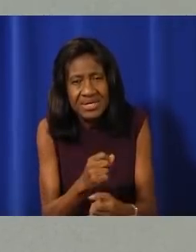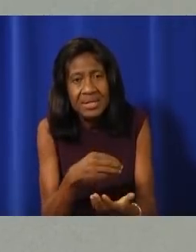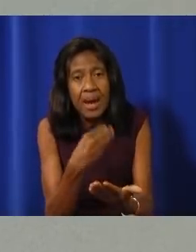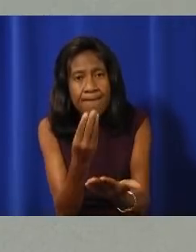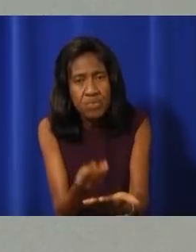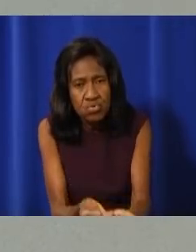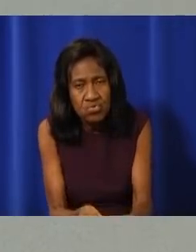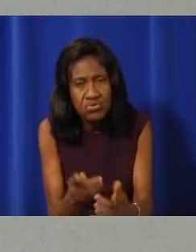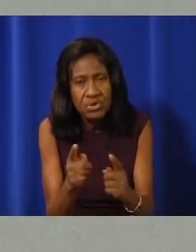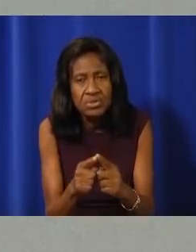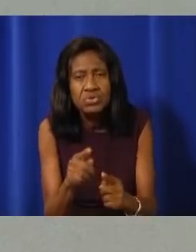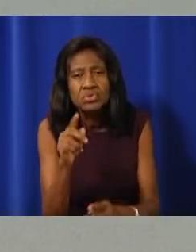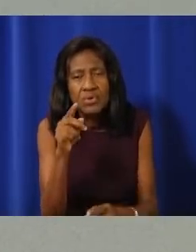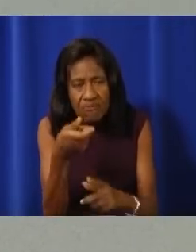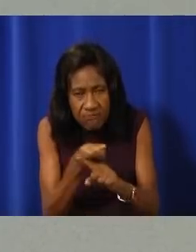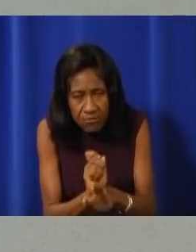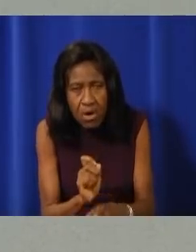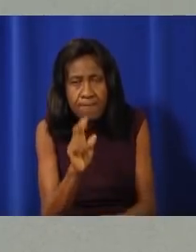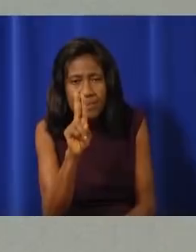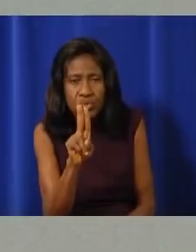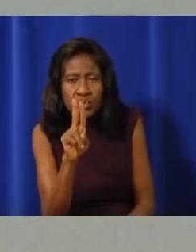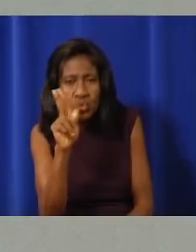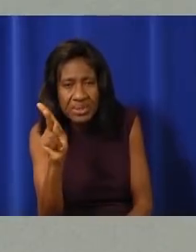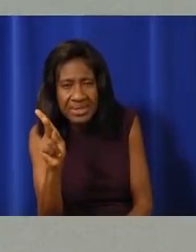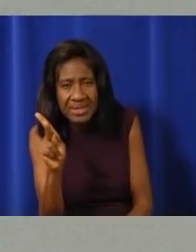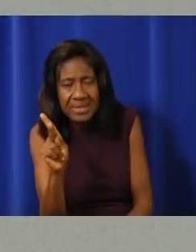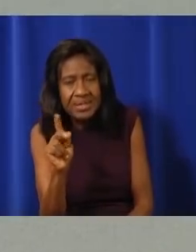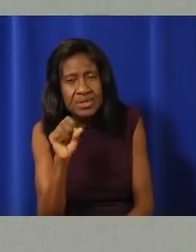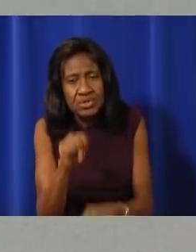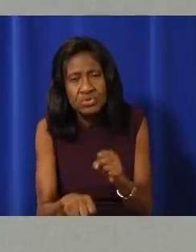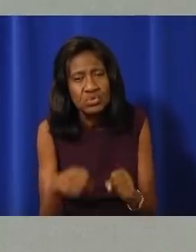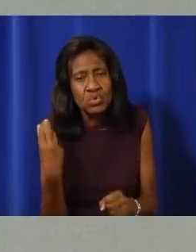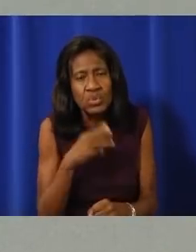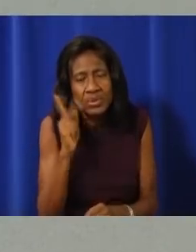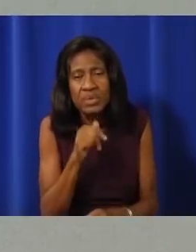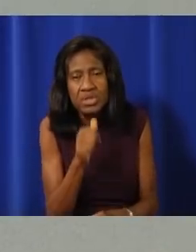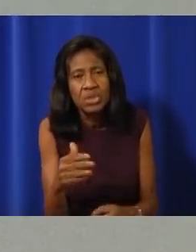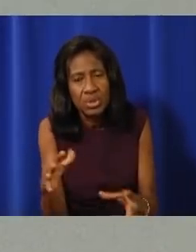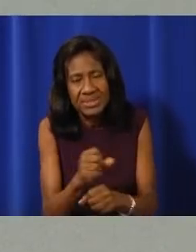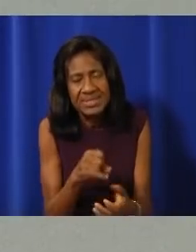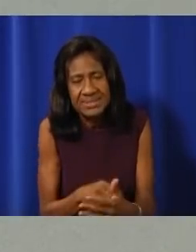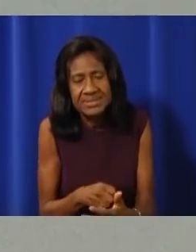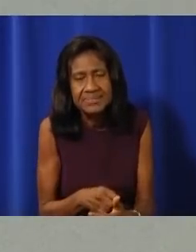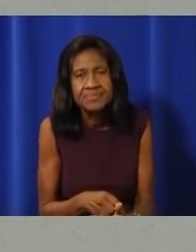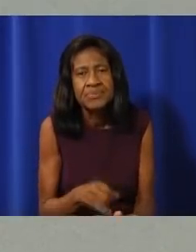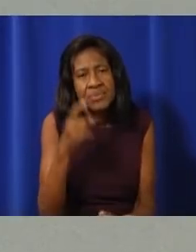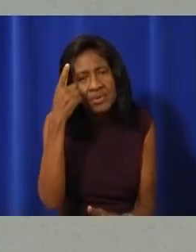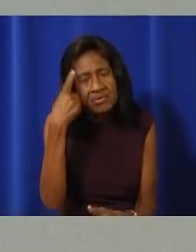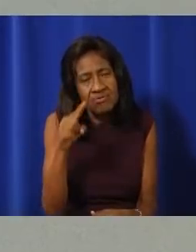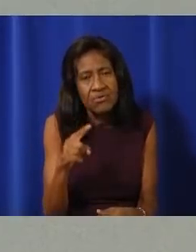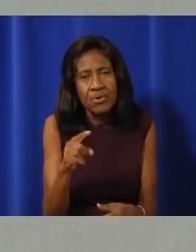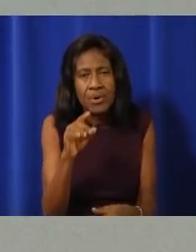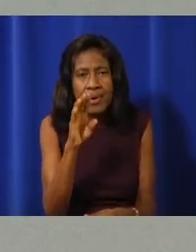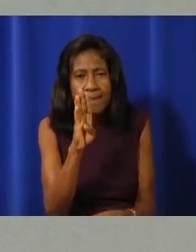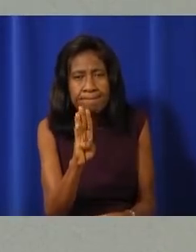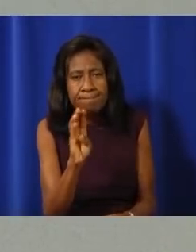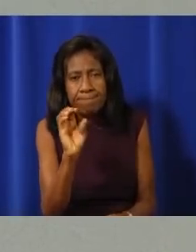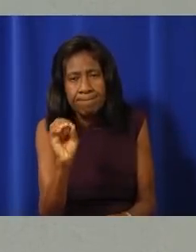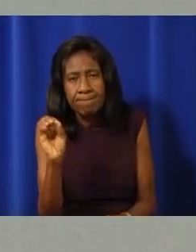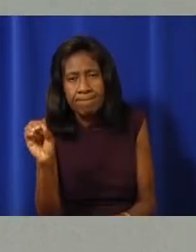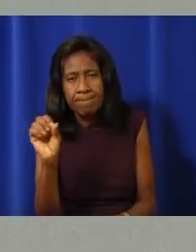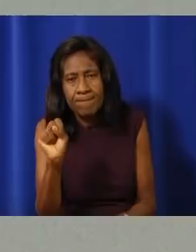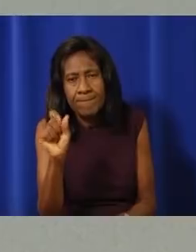send that vaccine to us. On boosters, we heard that the UK today approved a booster programme for